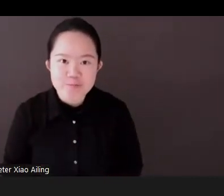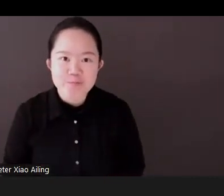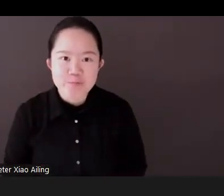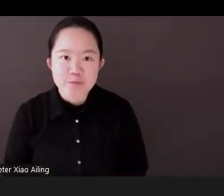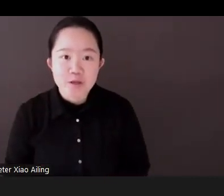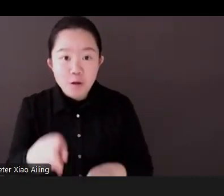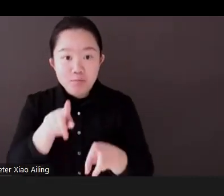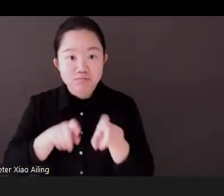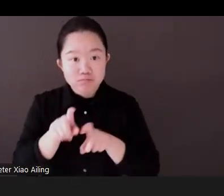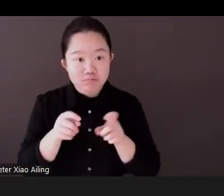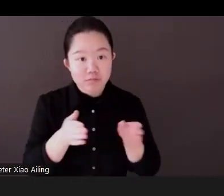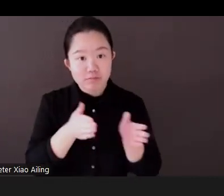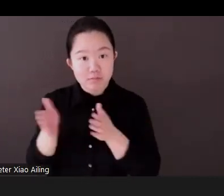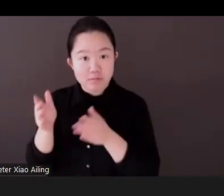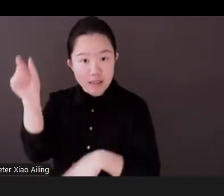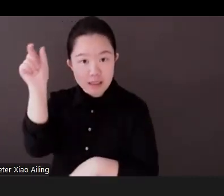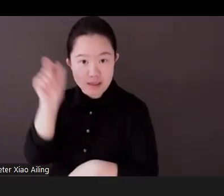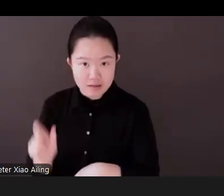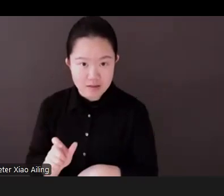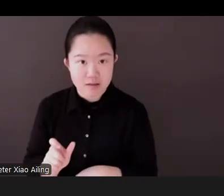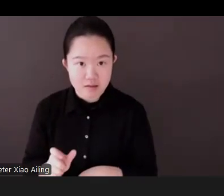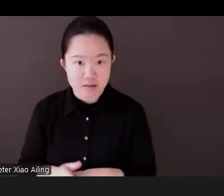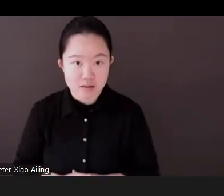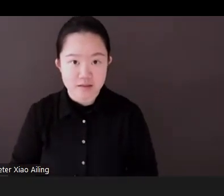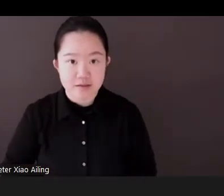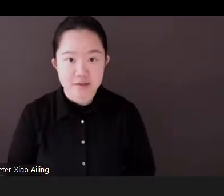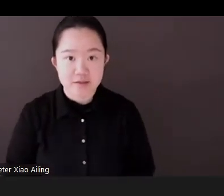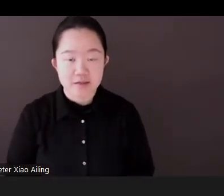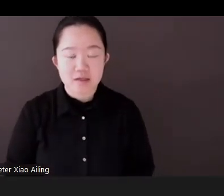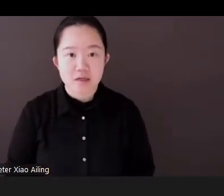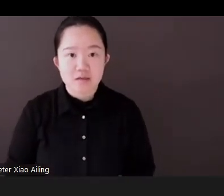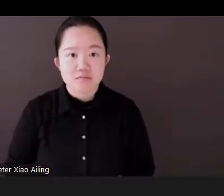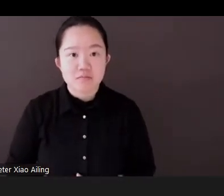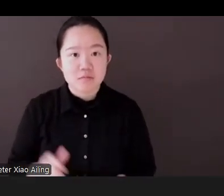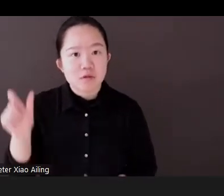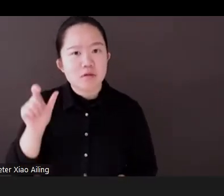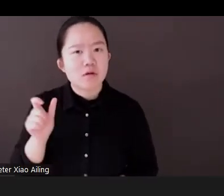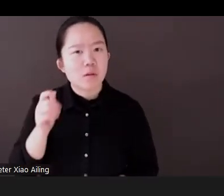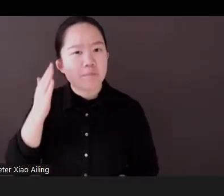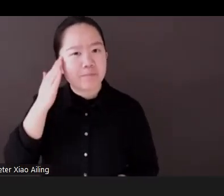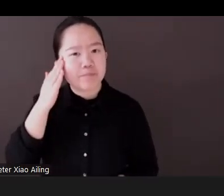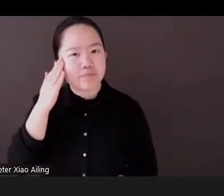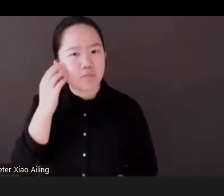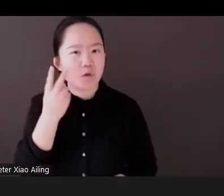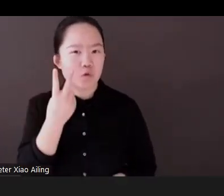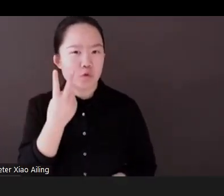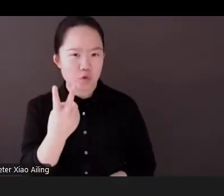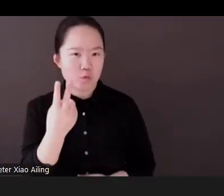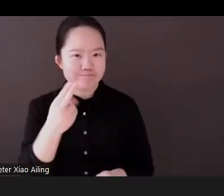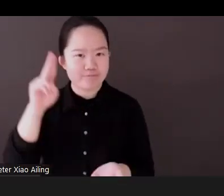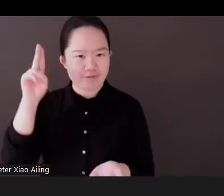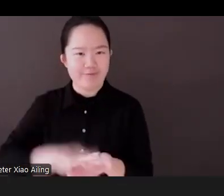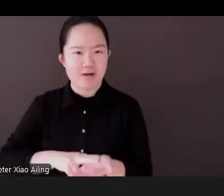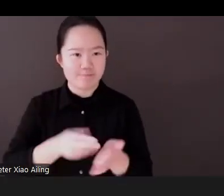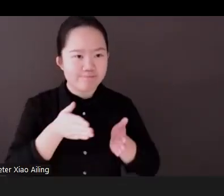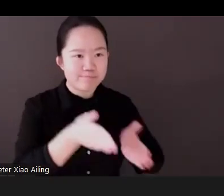from the authority, and the other one is someone ask for something that is not good. And I think in some products